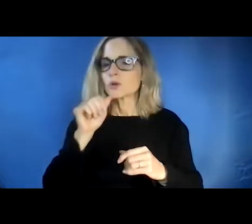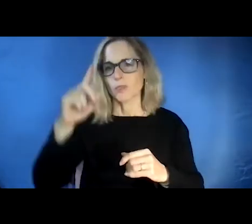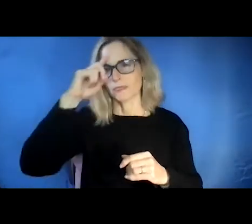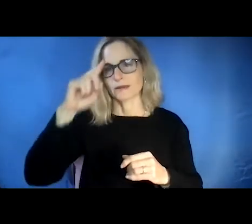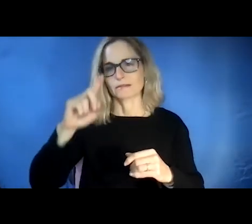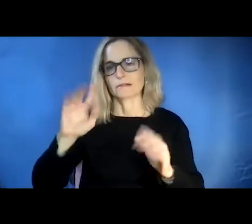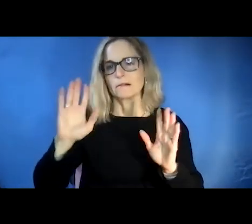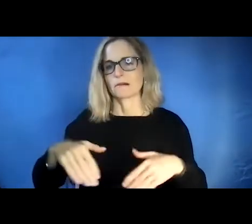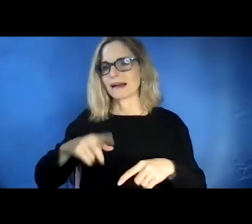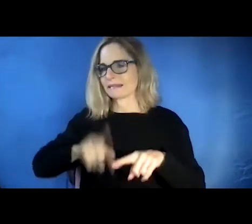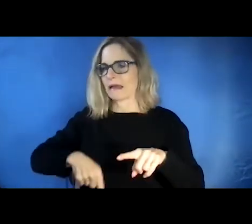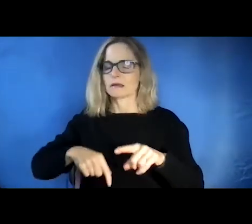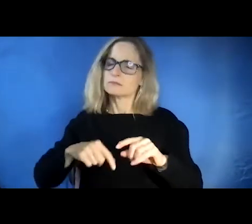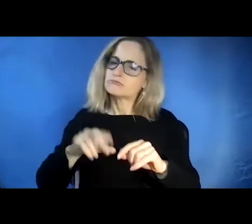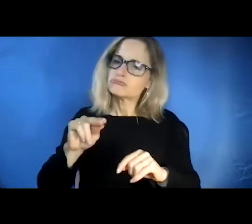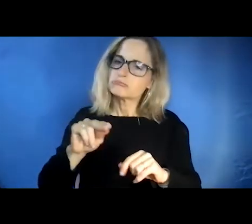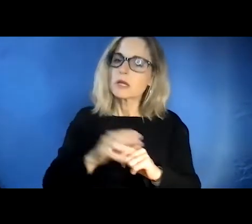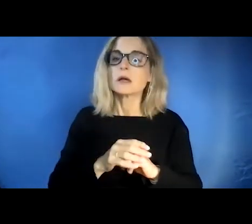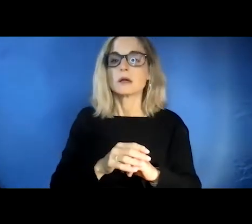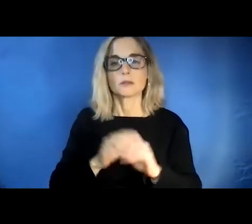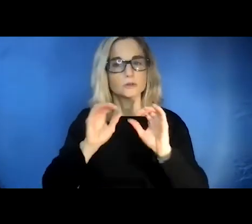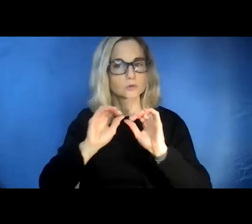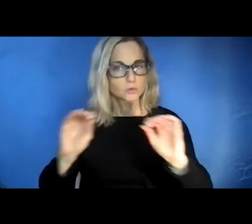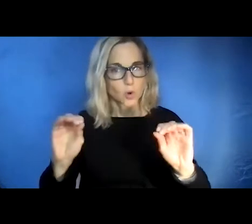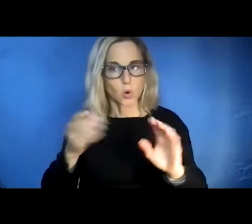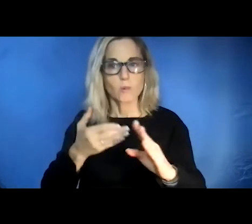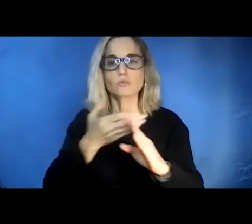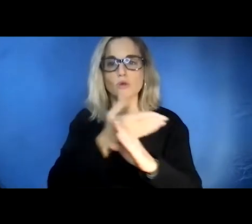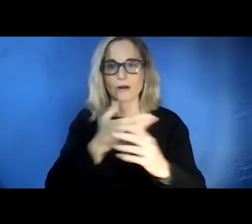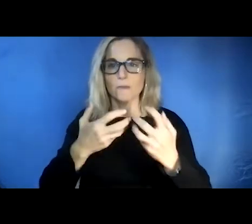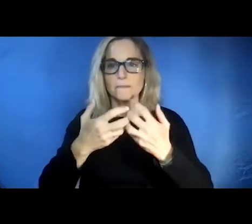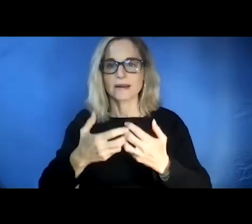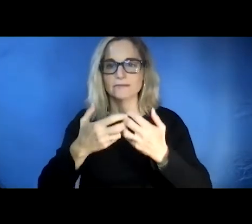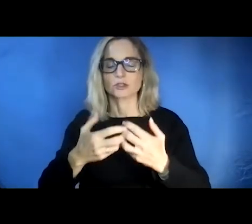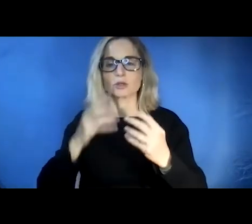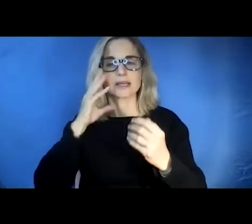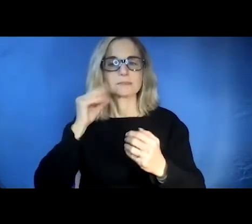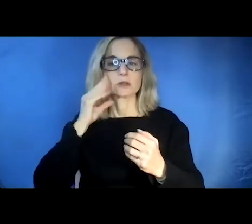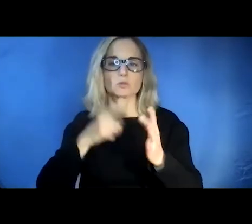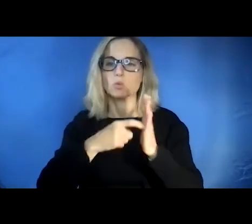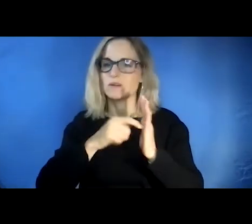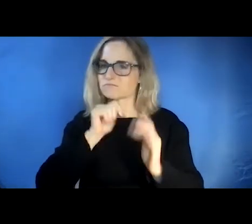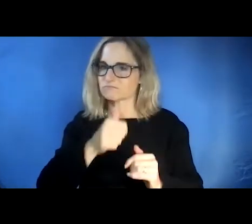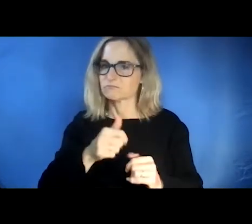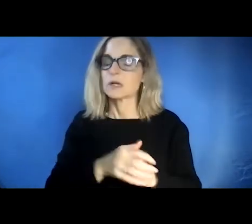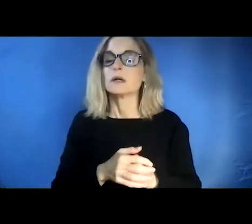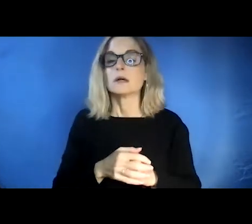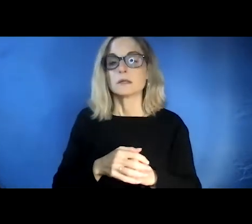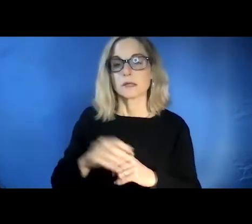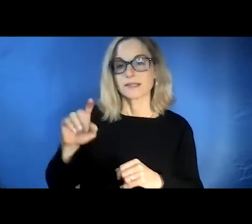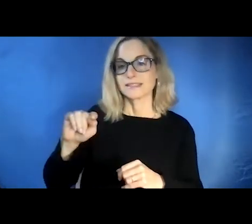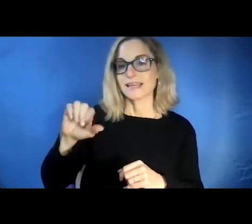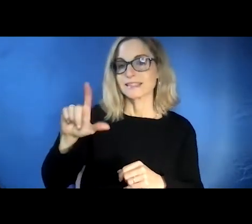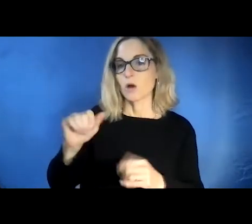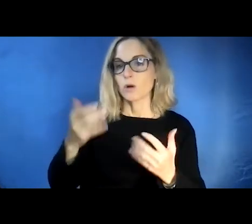yourself. As you can see, there's no prior manufacturing experience required. Tesla is more concerned with who you are as a person, what